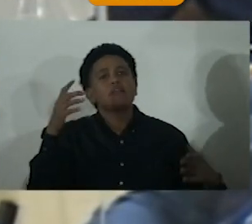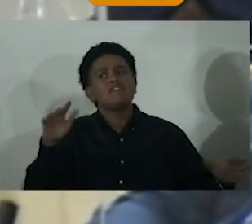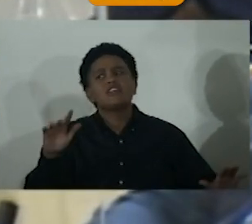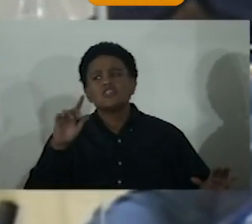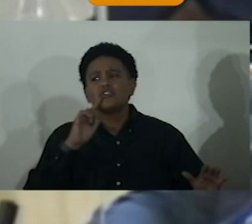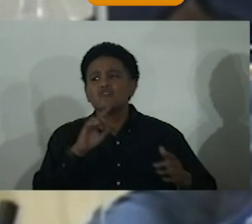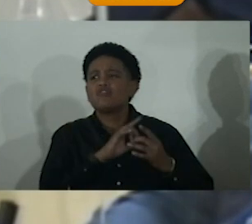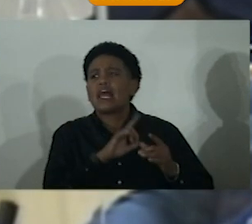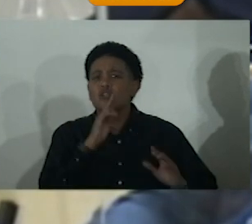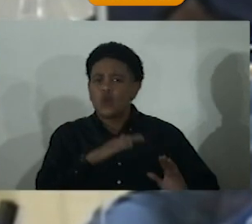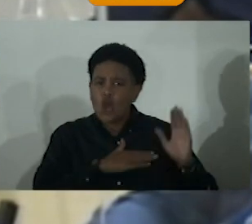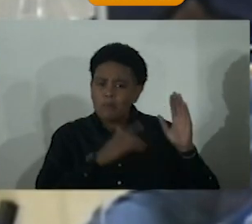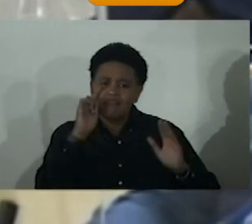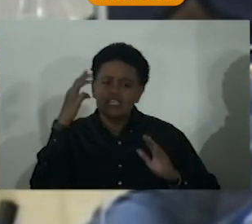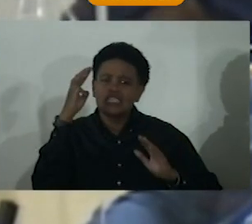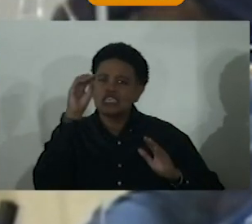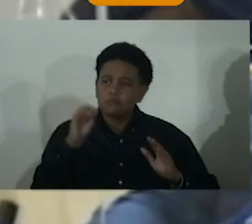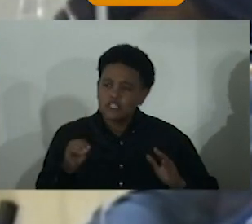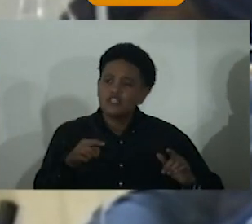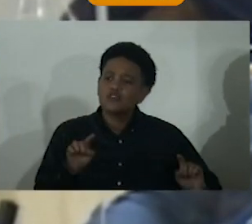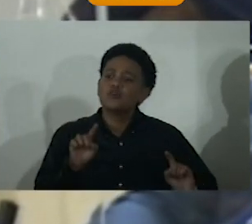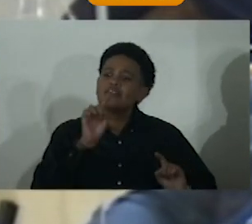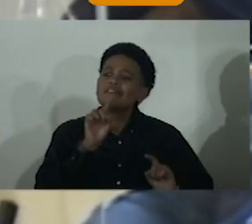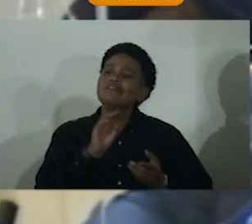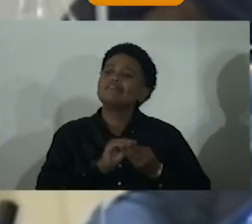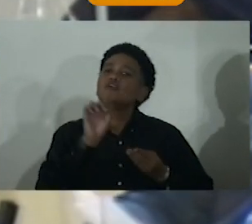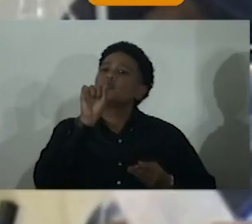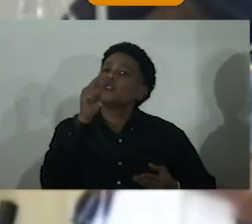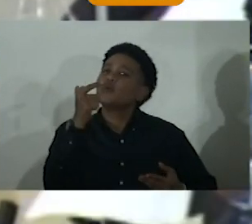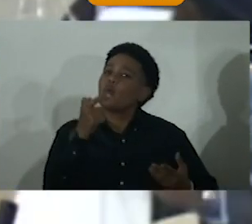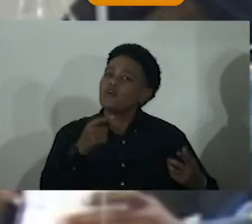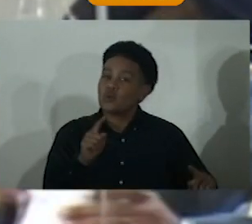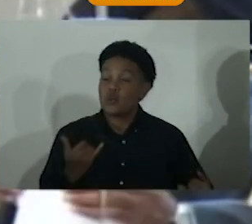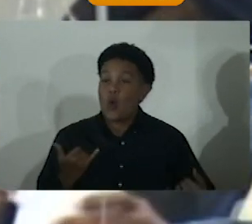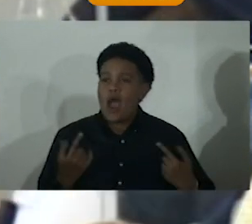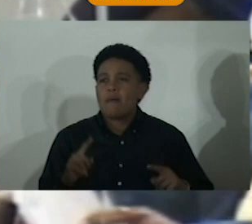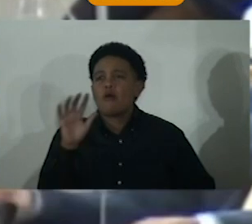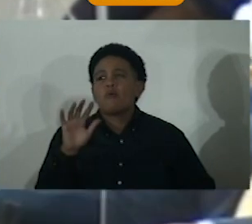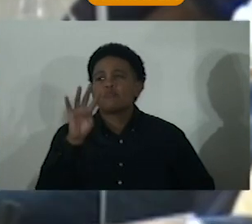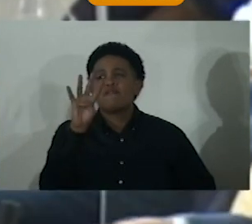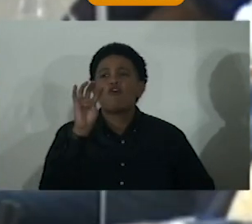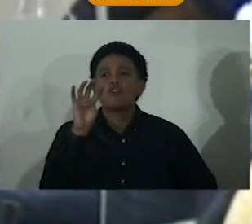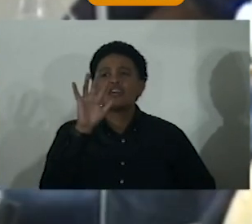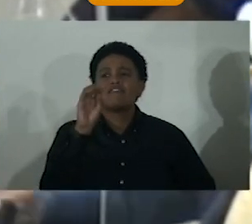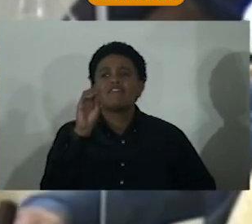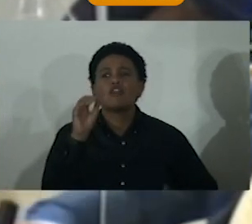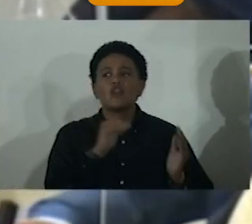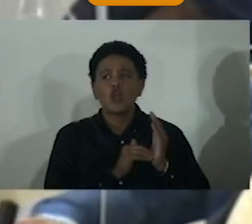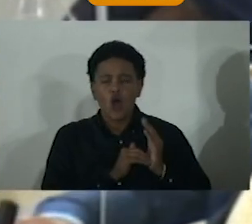the commitment for 16% during the course of 2021, approximately